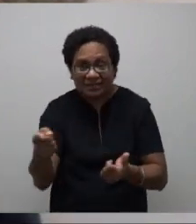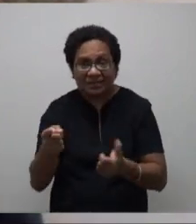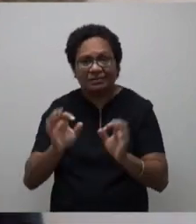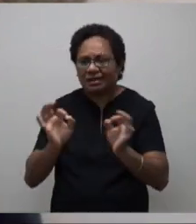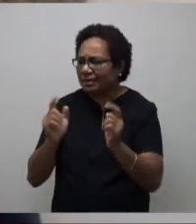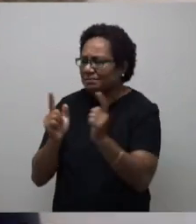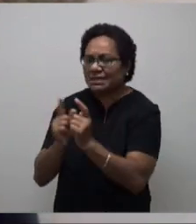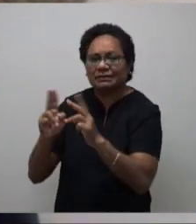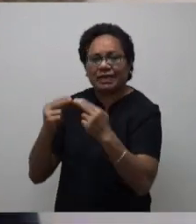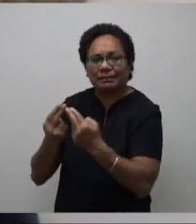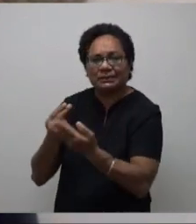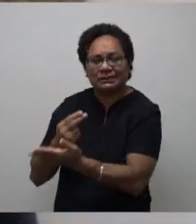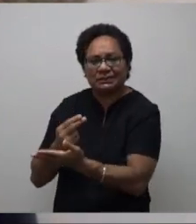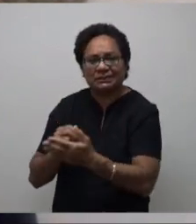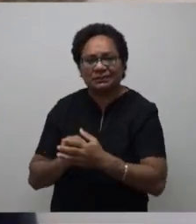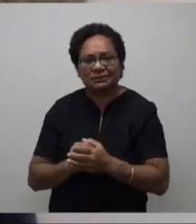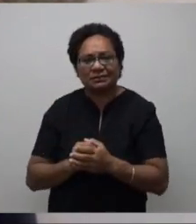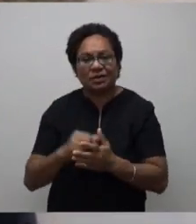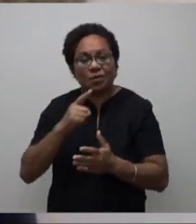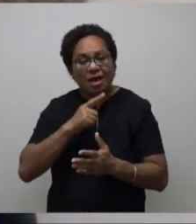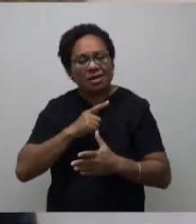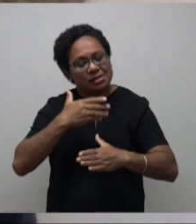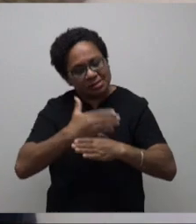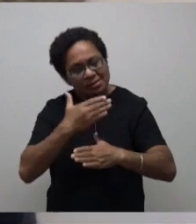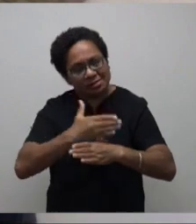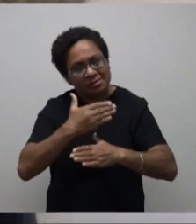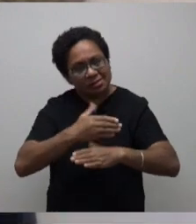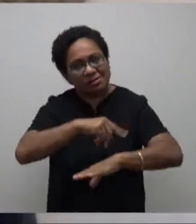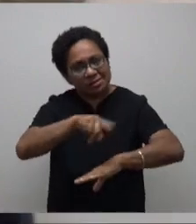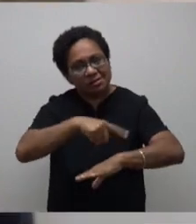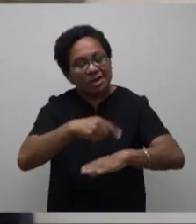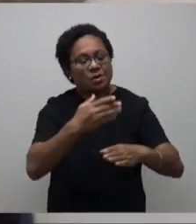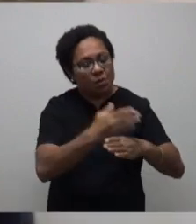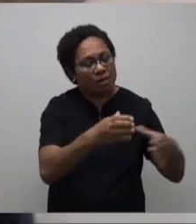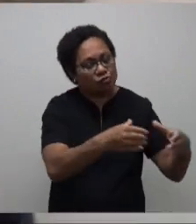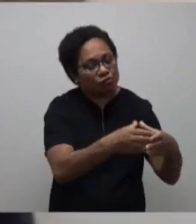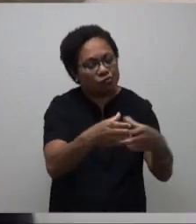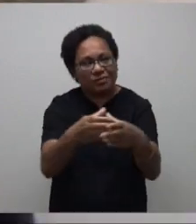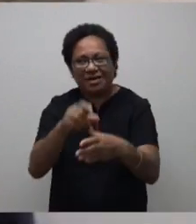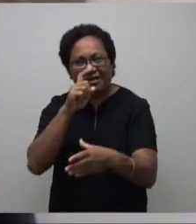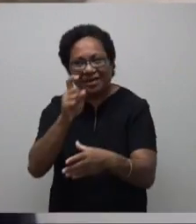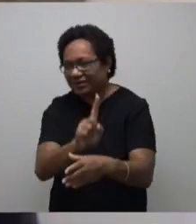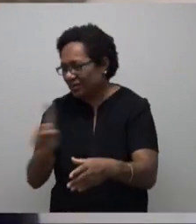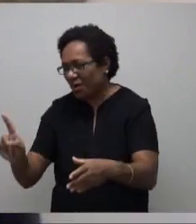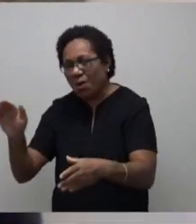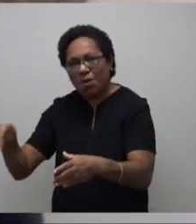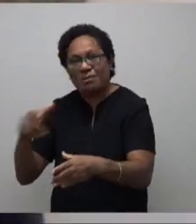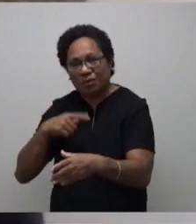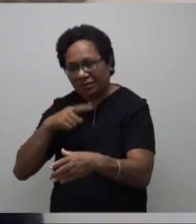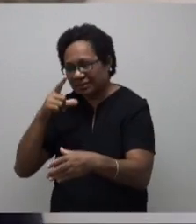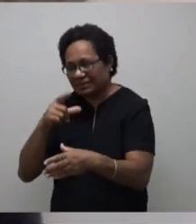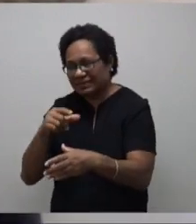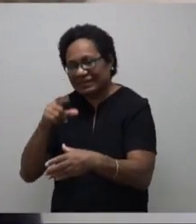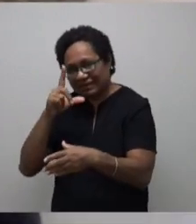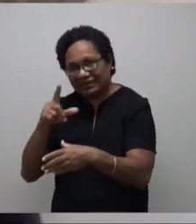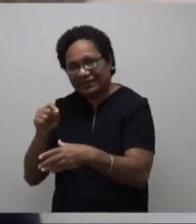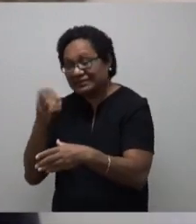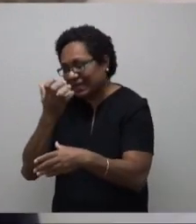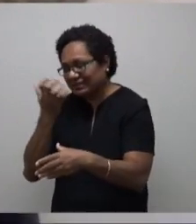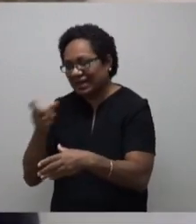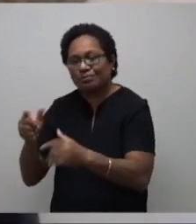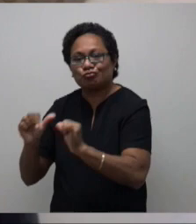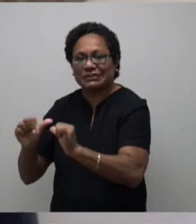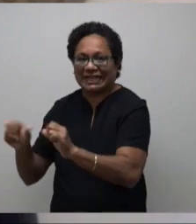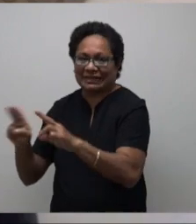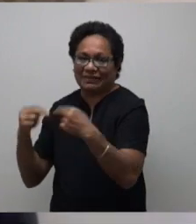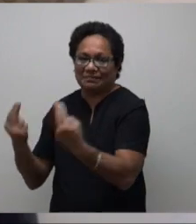end as they work and live together in bubbles to protect essential healthcare services. With escalating